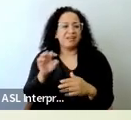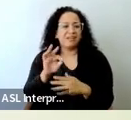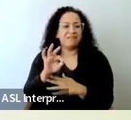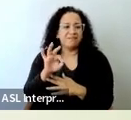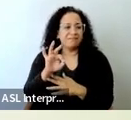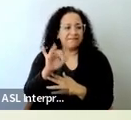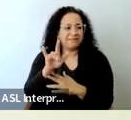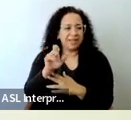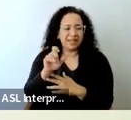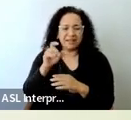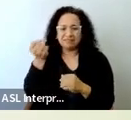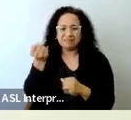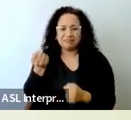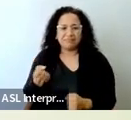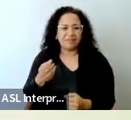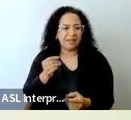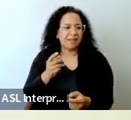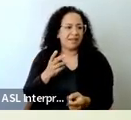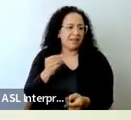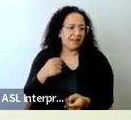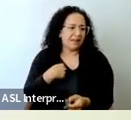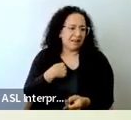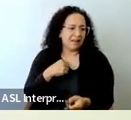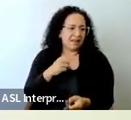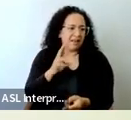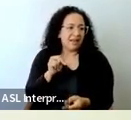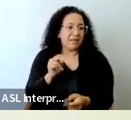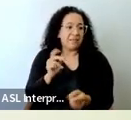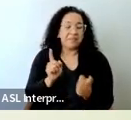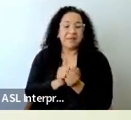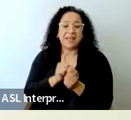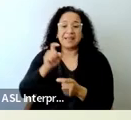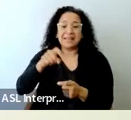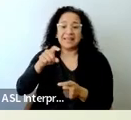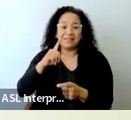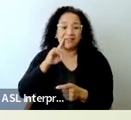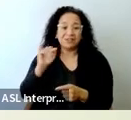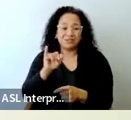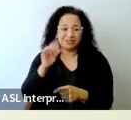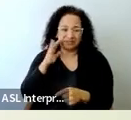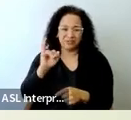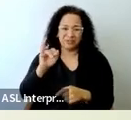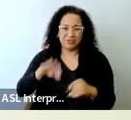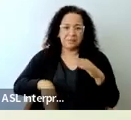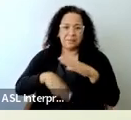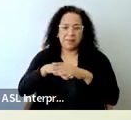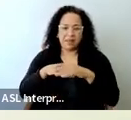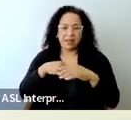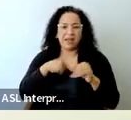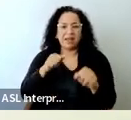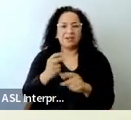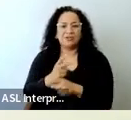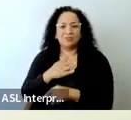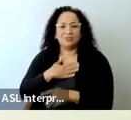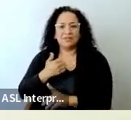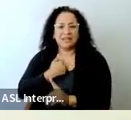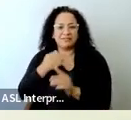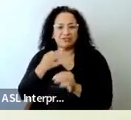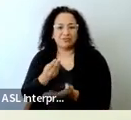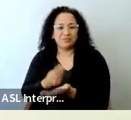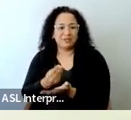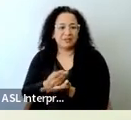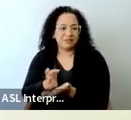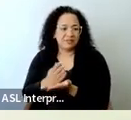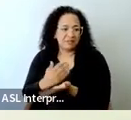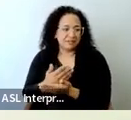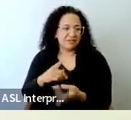And I had unmet needs that came up from my insurance. My was maxed out. I was able to use my self-determination and purchase crowns and